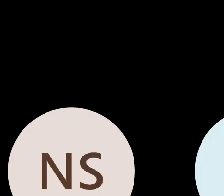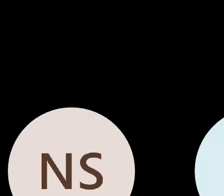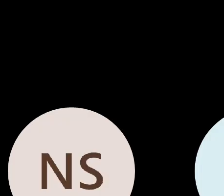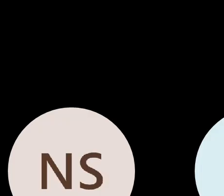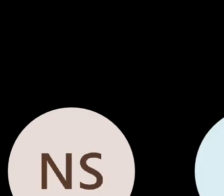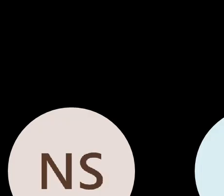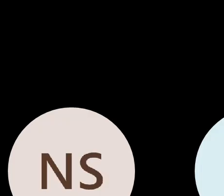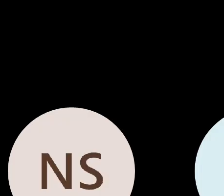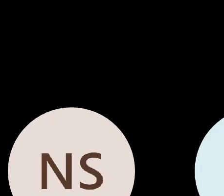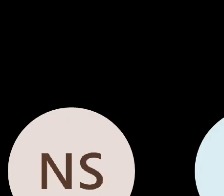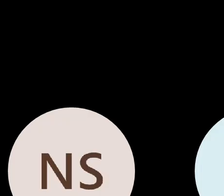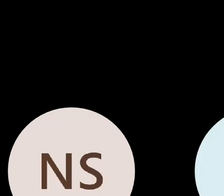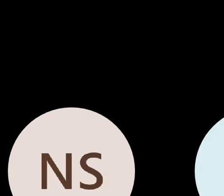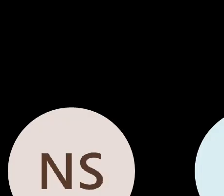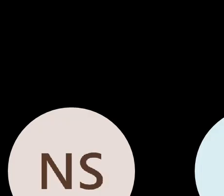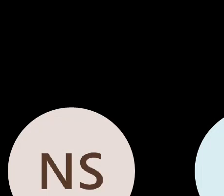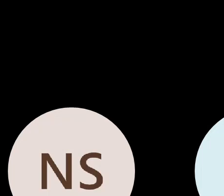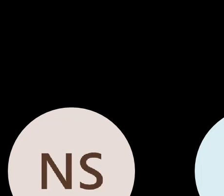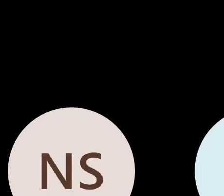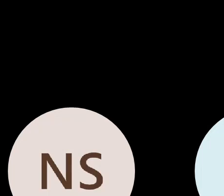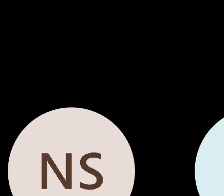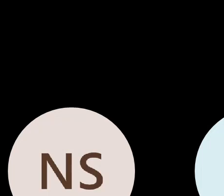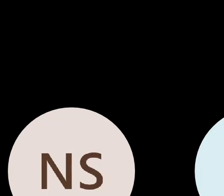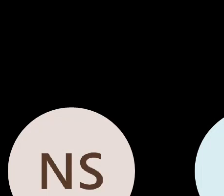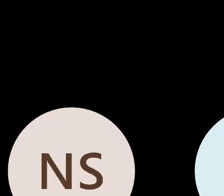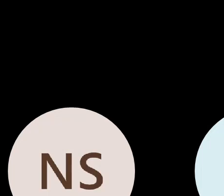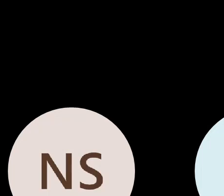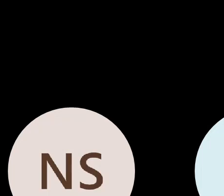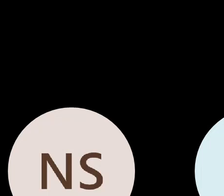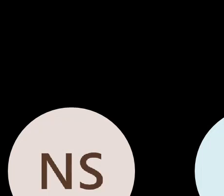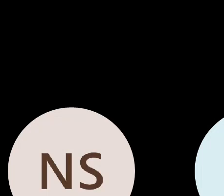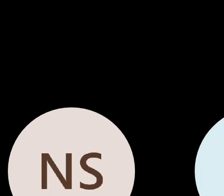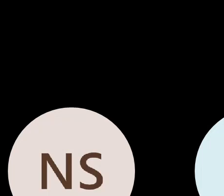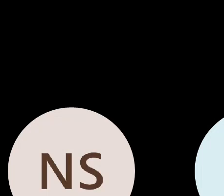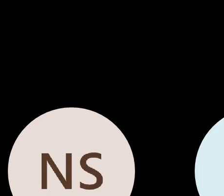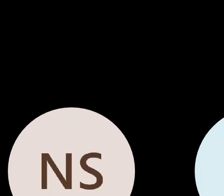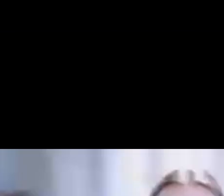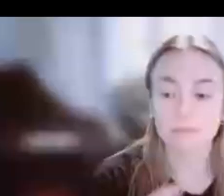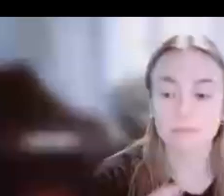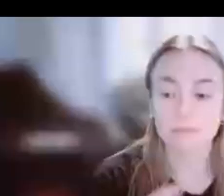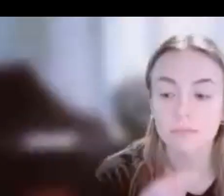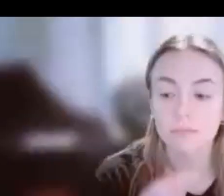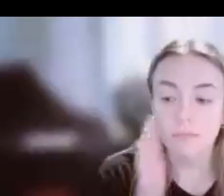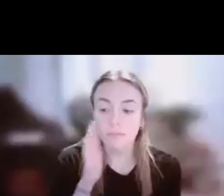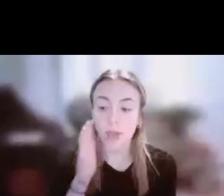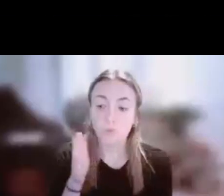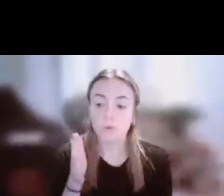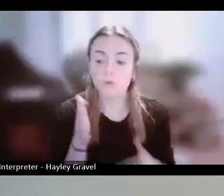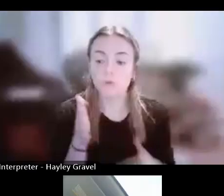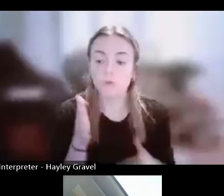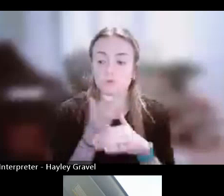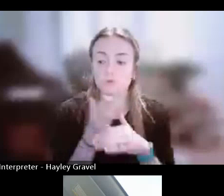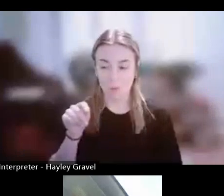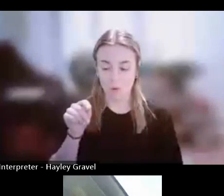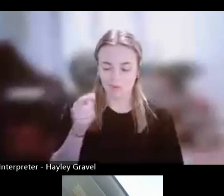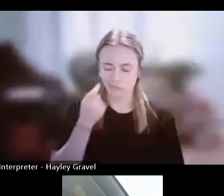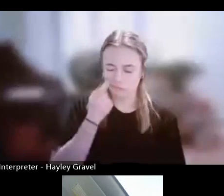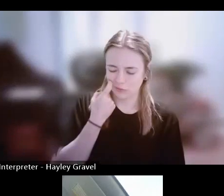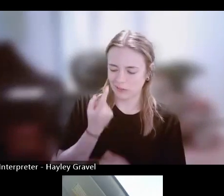Well, happy Thursday. I am going to share the PowerPoint that I sent out to you on